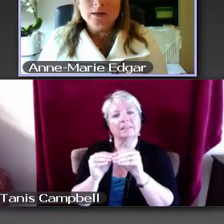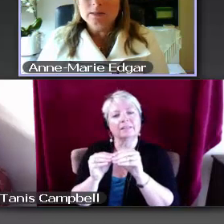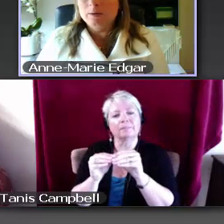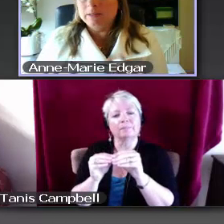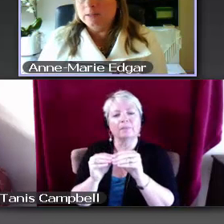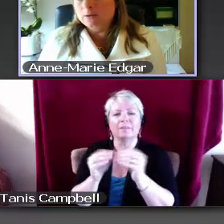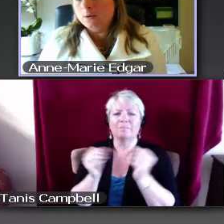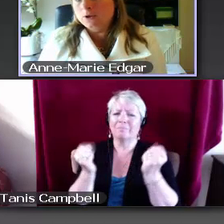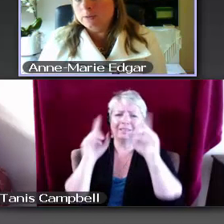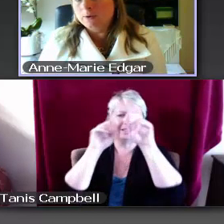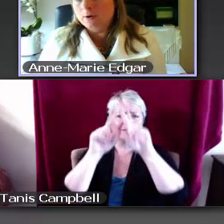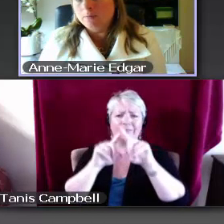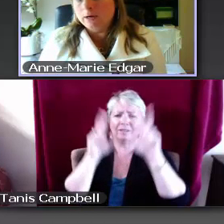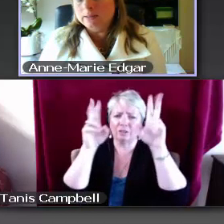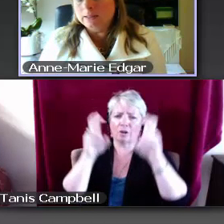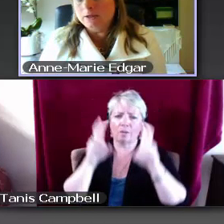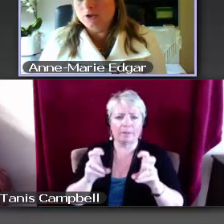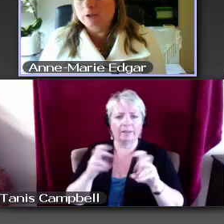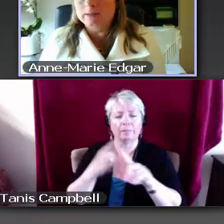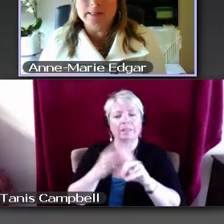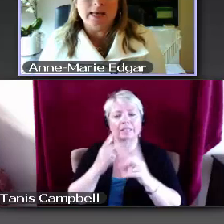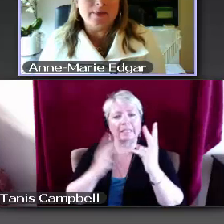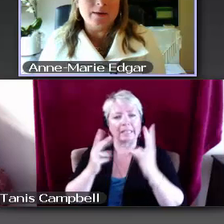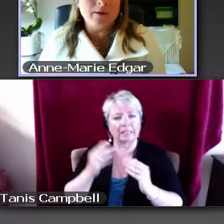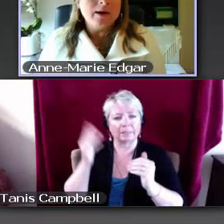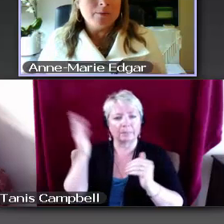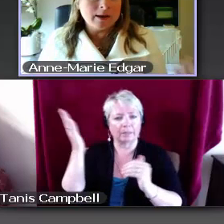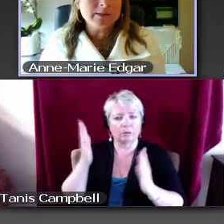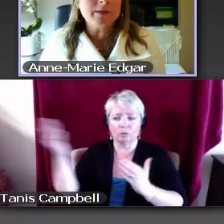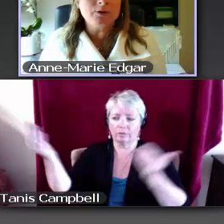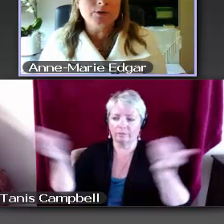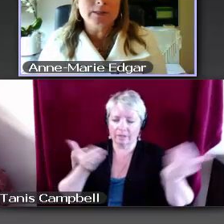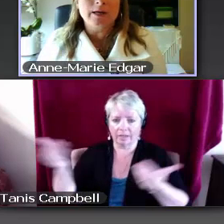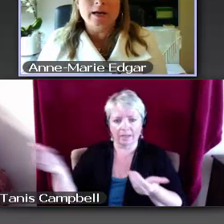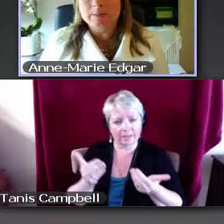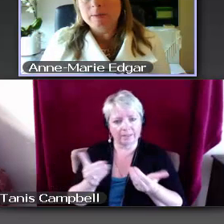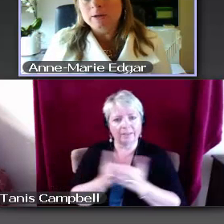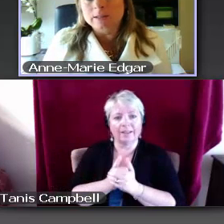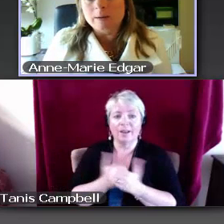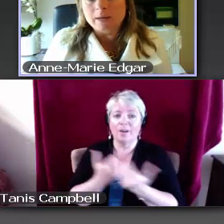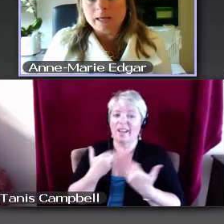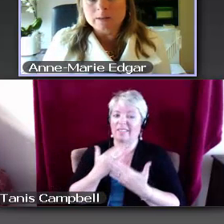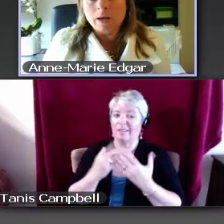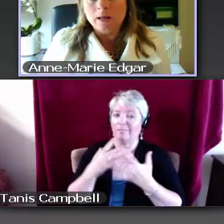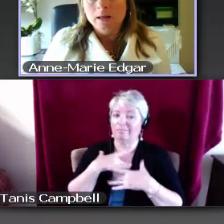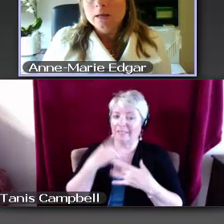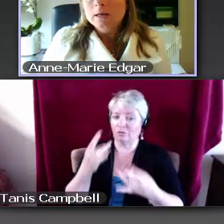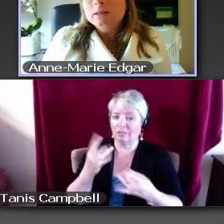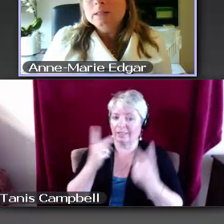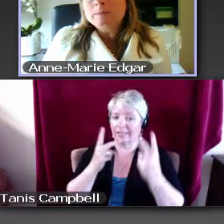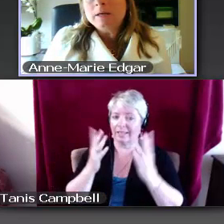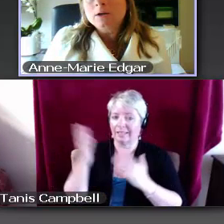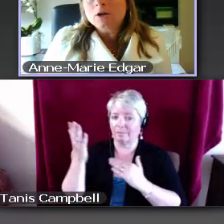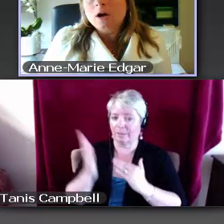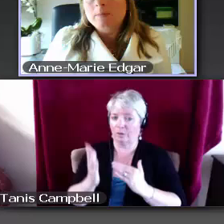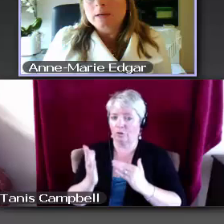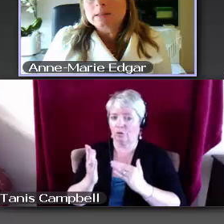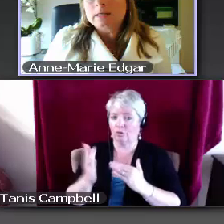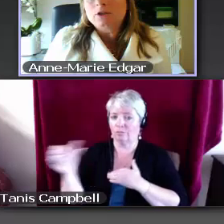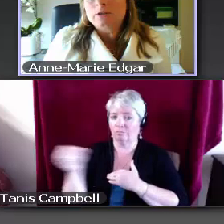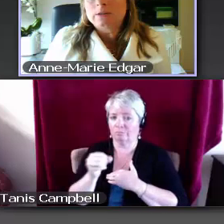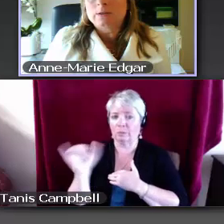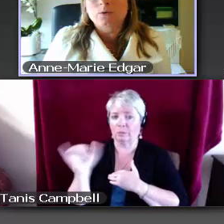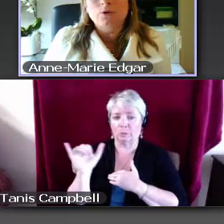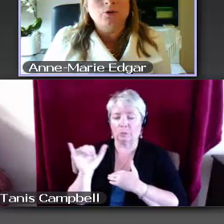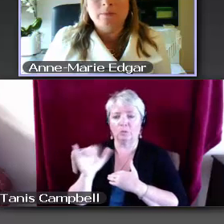well. So the business coaches put on presentations, and then we have some interesting guest speakers coming in as well to speak on